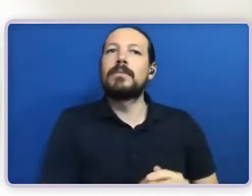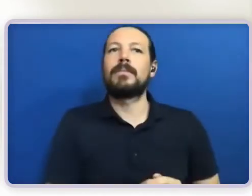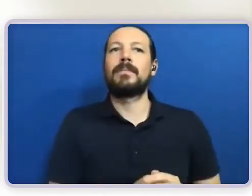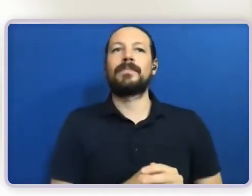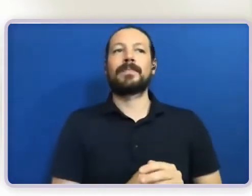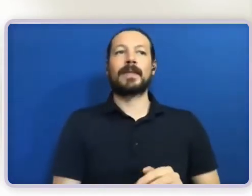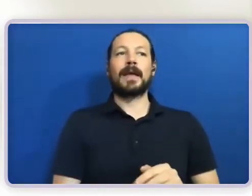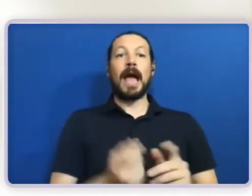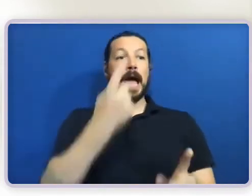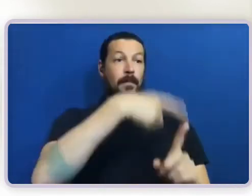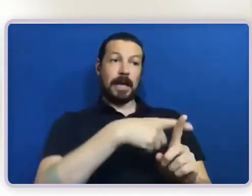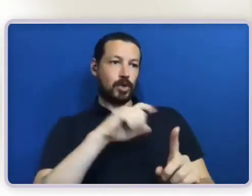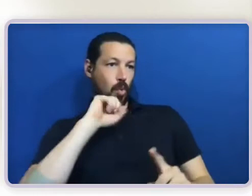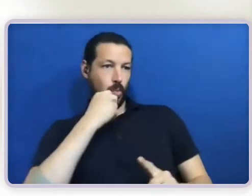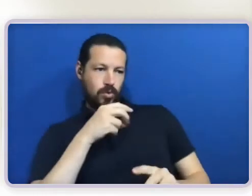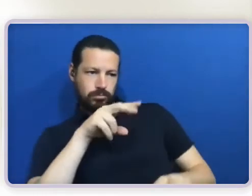call.